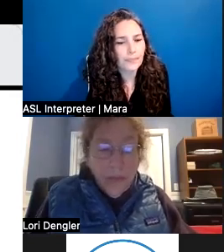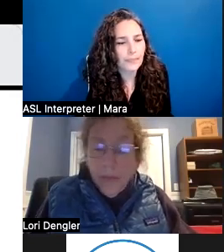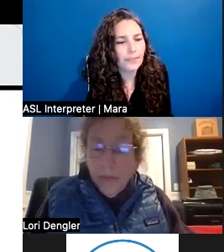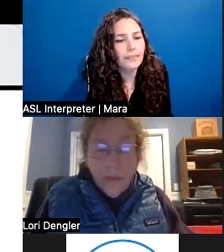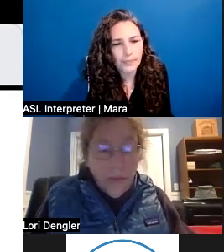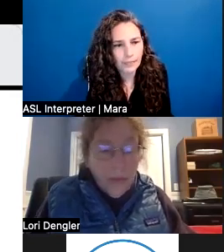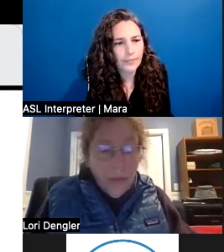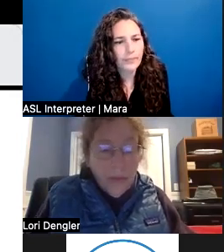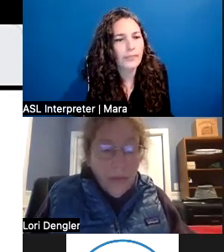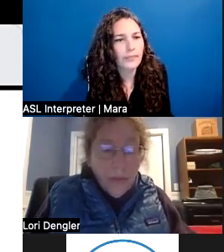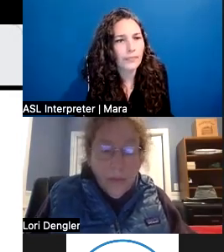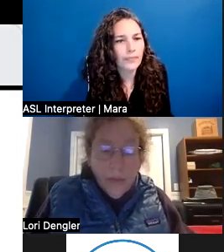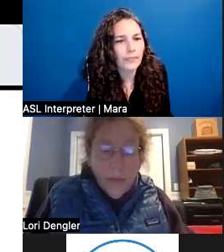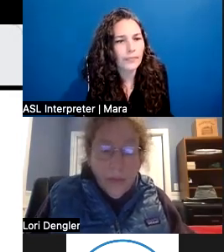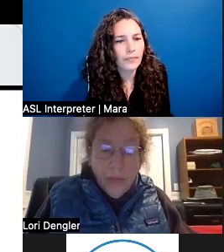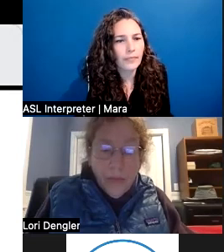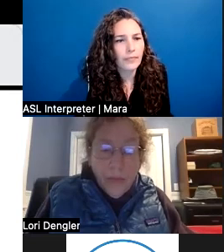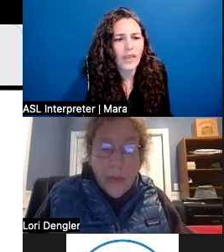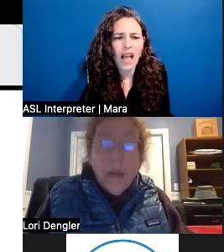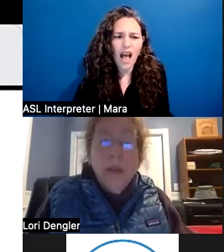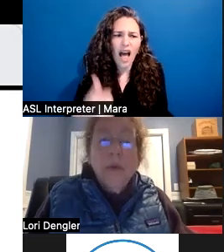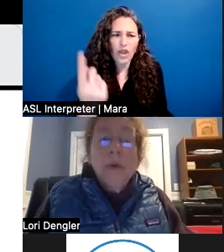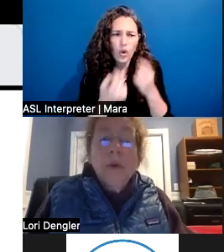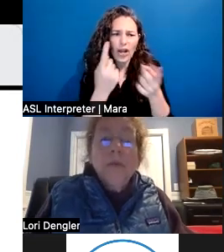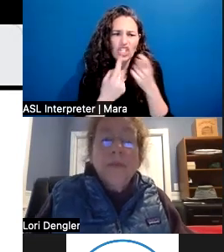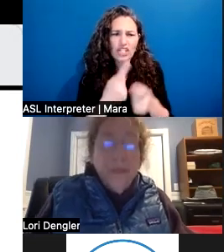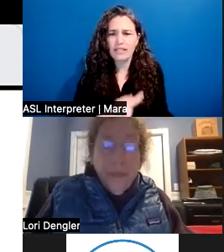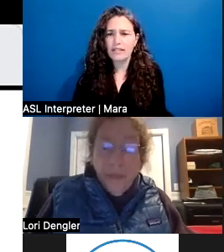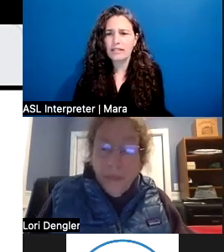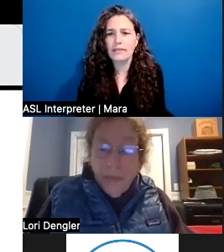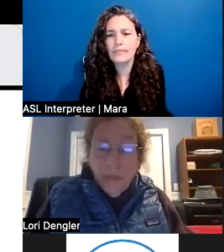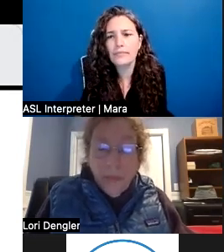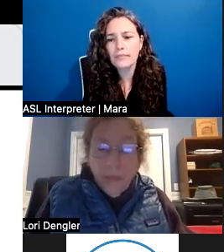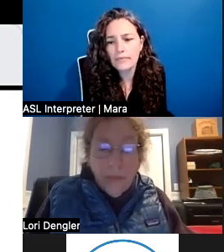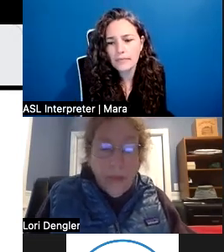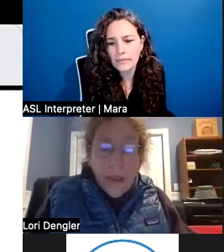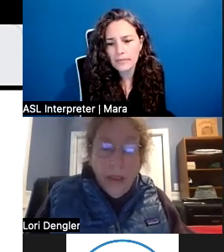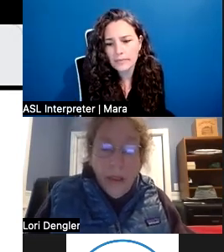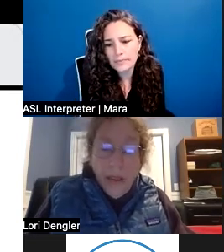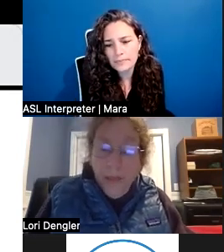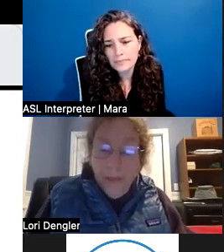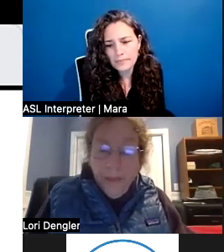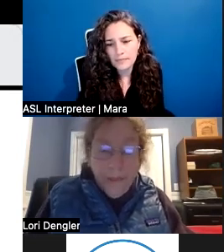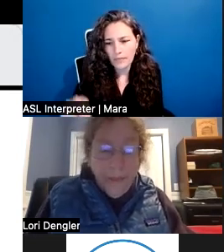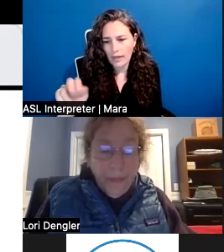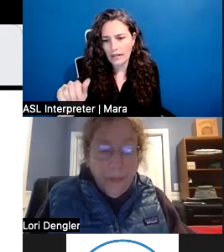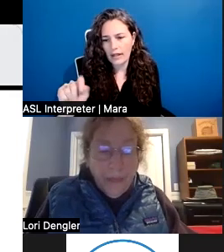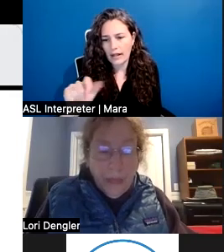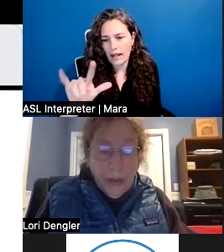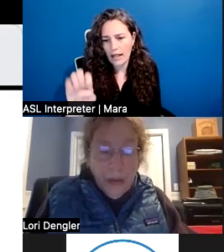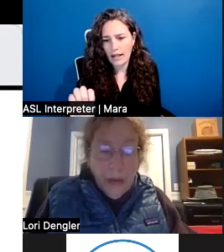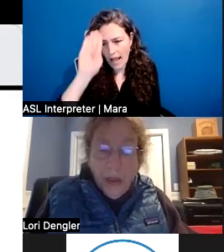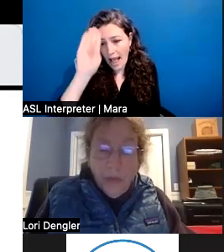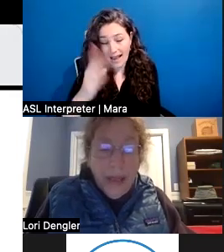Okay, so we have a question? Oh, sorry. Hi. Yep. Is it right if we